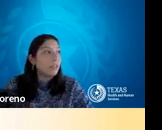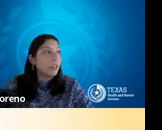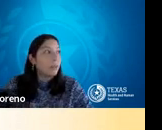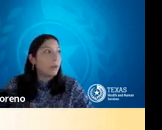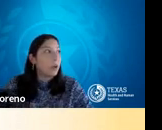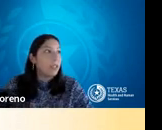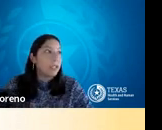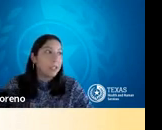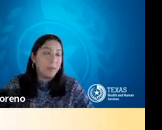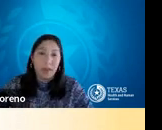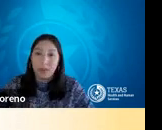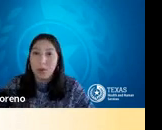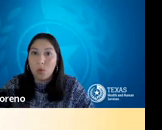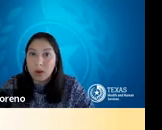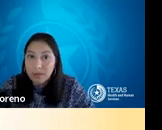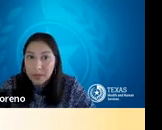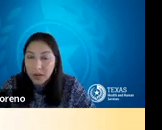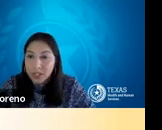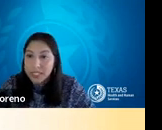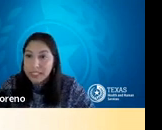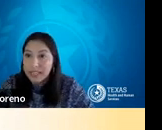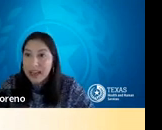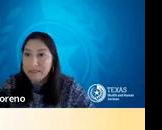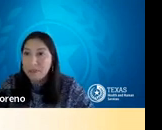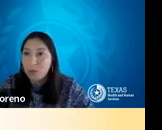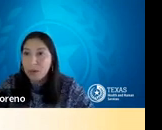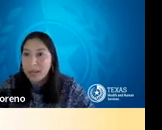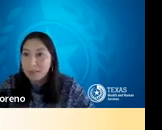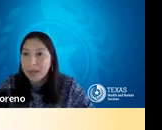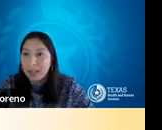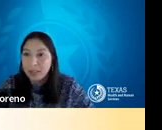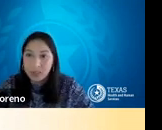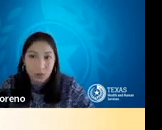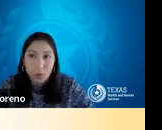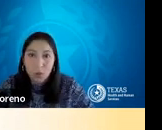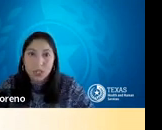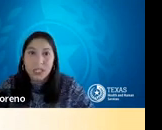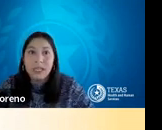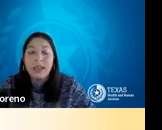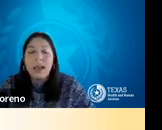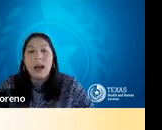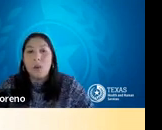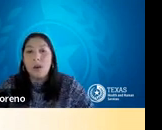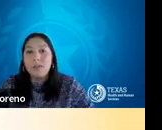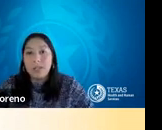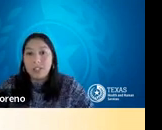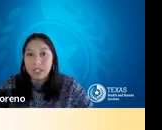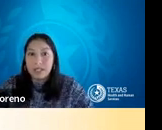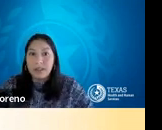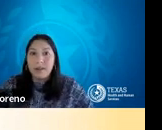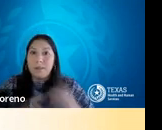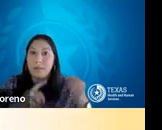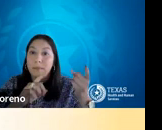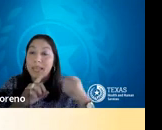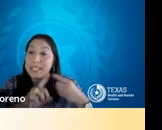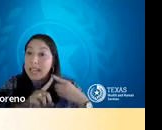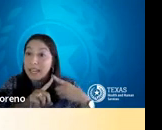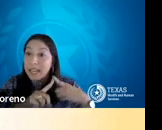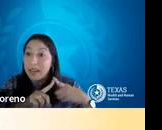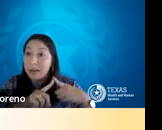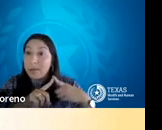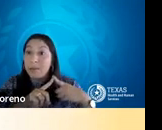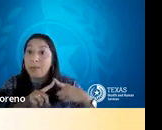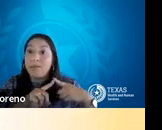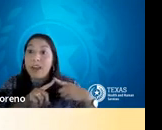And just to give a little bit more context about the core of the PRCs, they have four main pillars or cores, one of which is